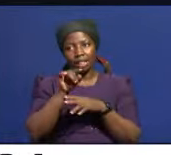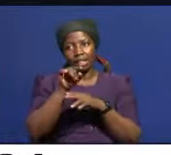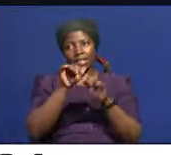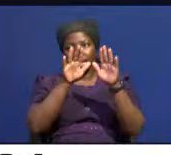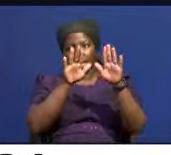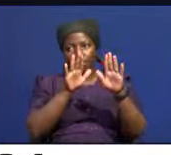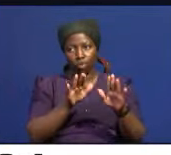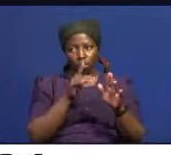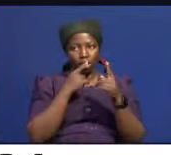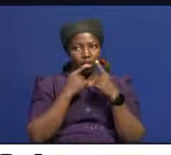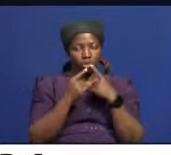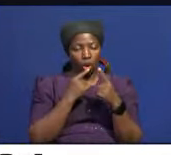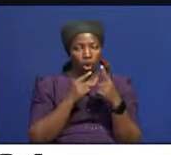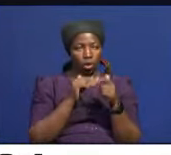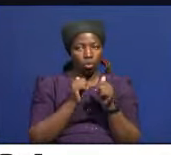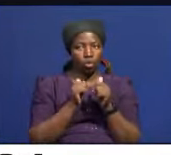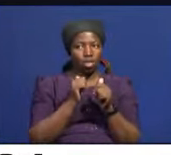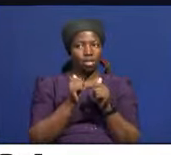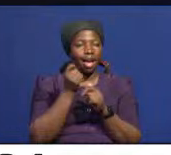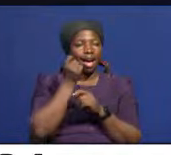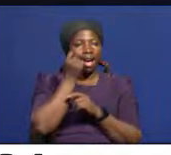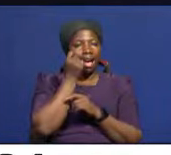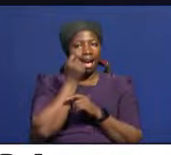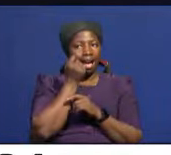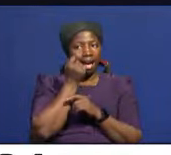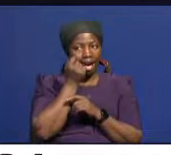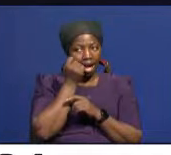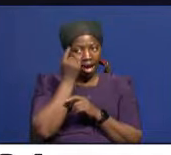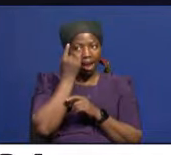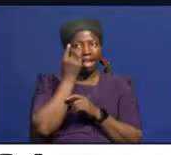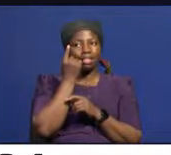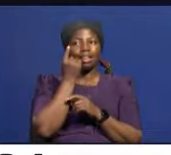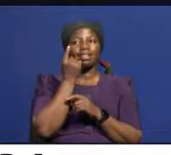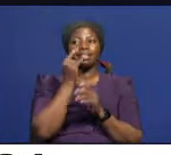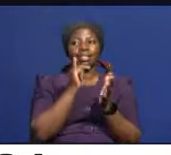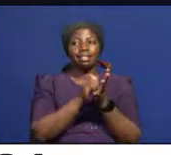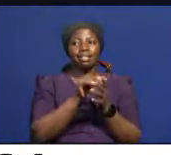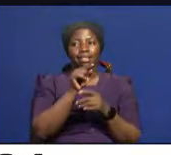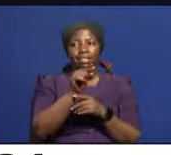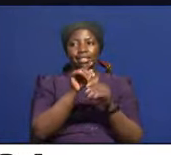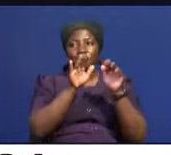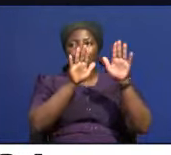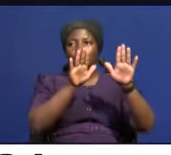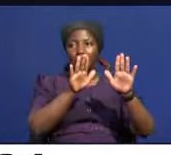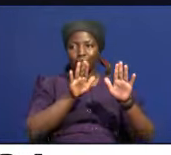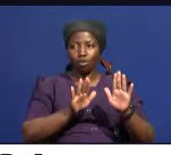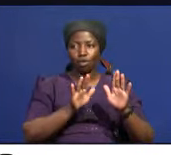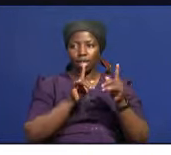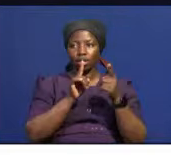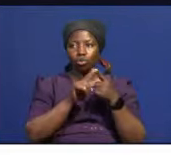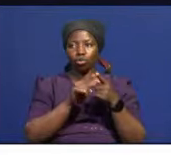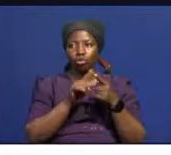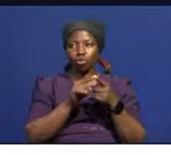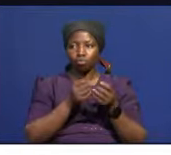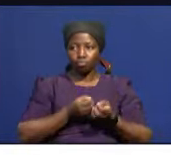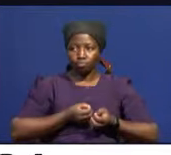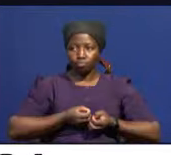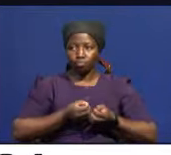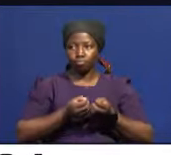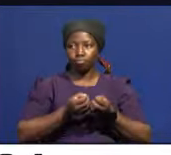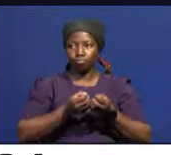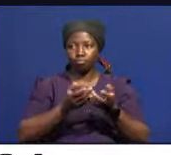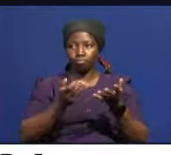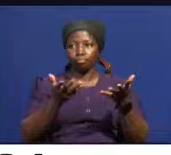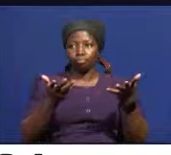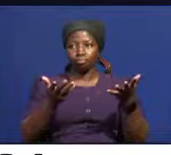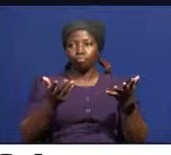conversation, realizing that it is as important to disburse as it is